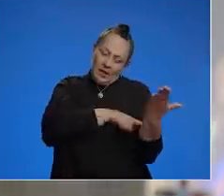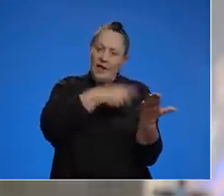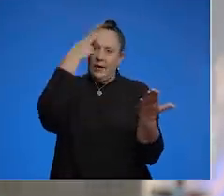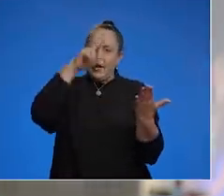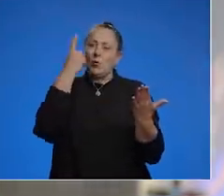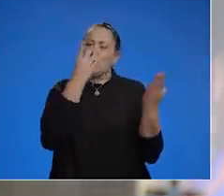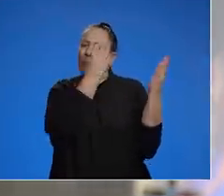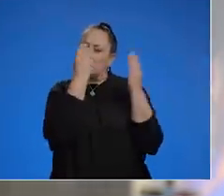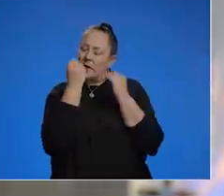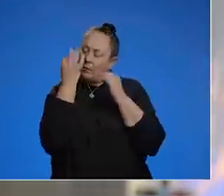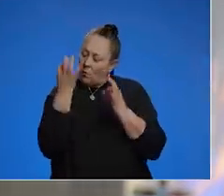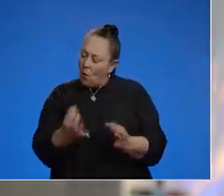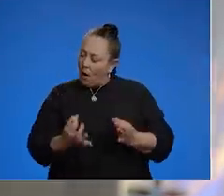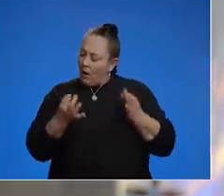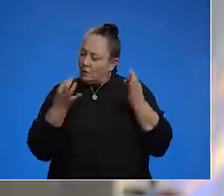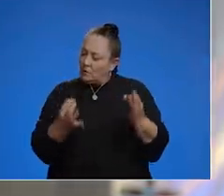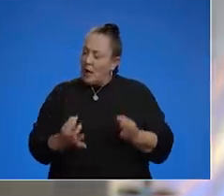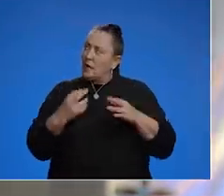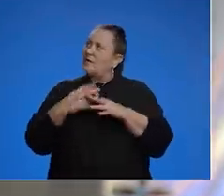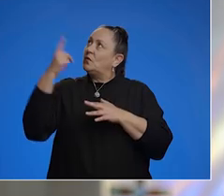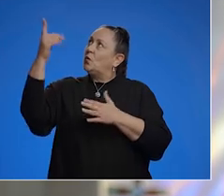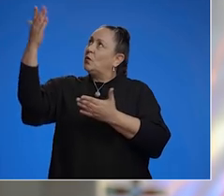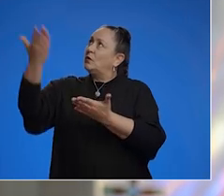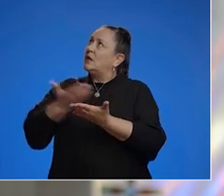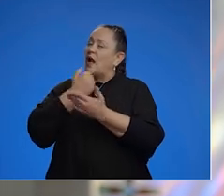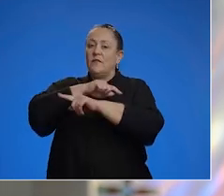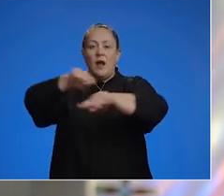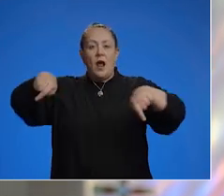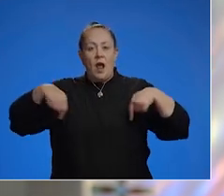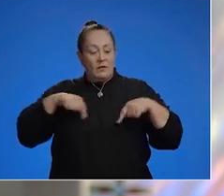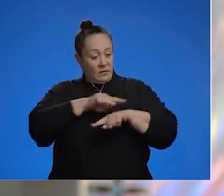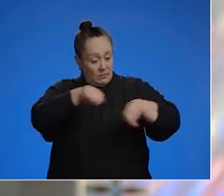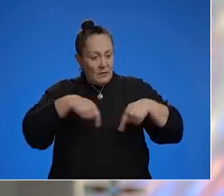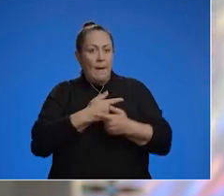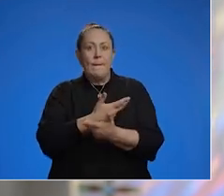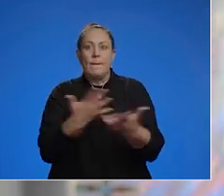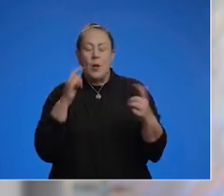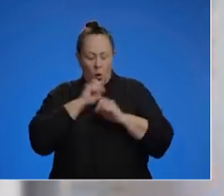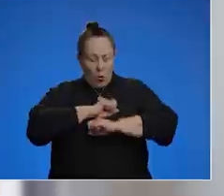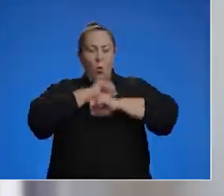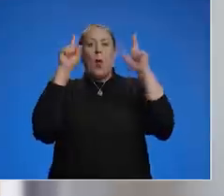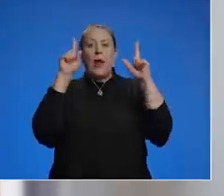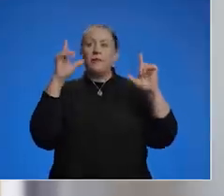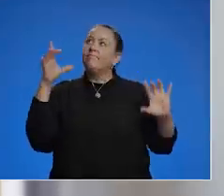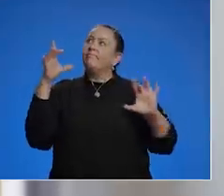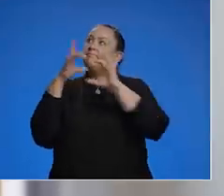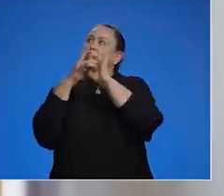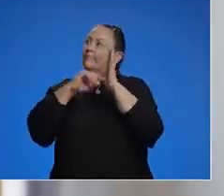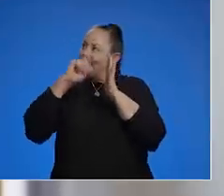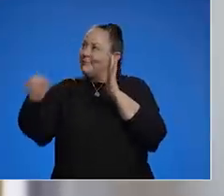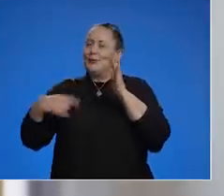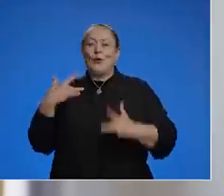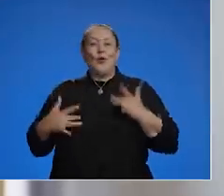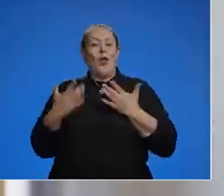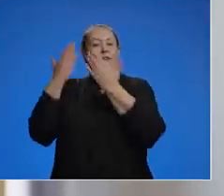Of those who lie sleeping in the dust of the earth, many will awake, some to